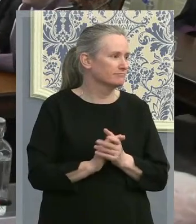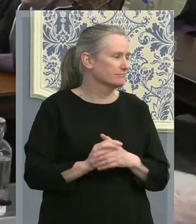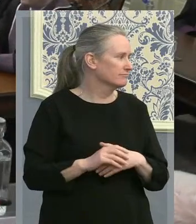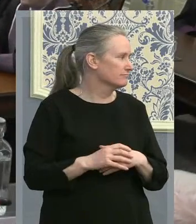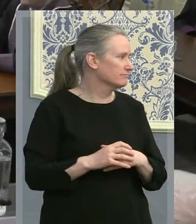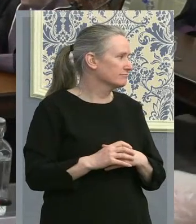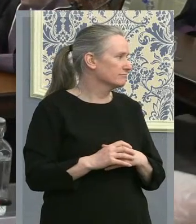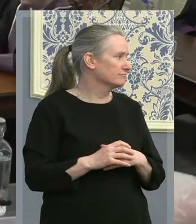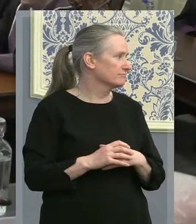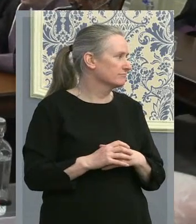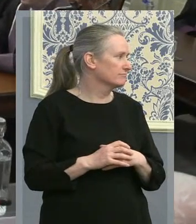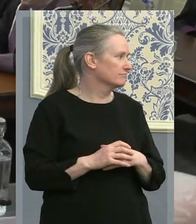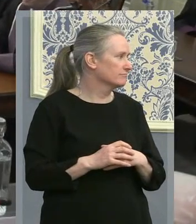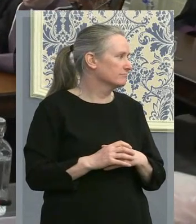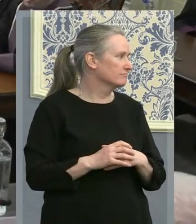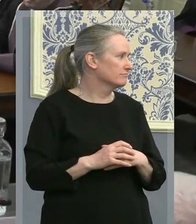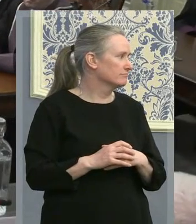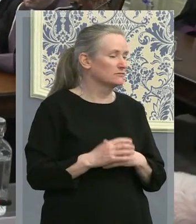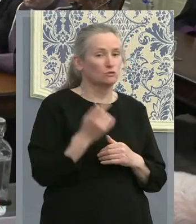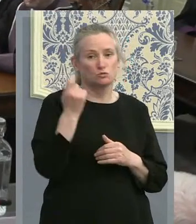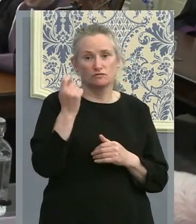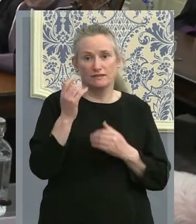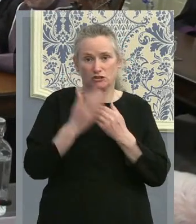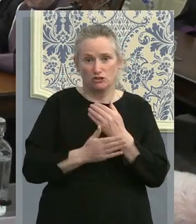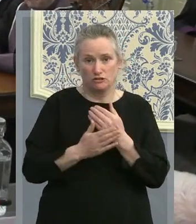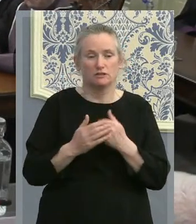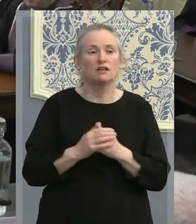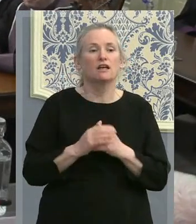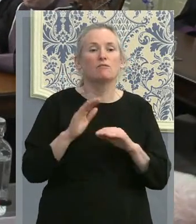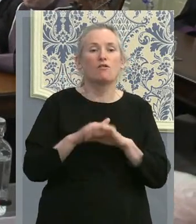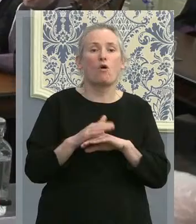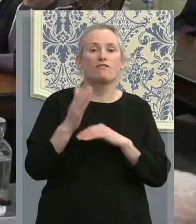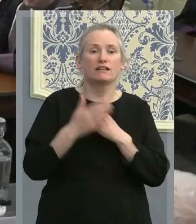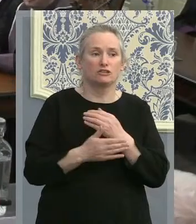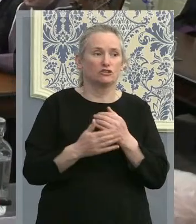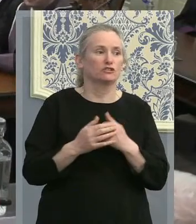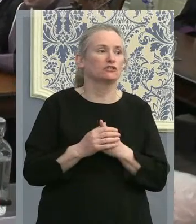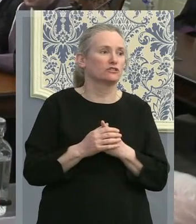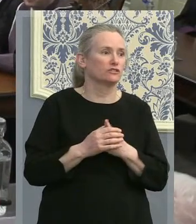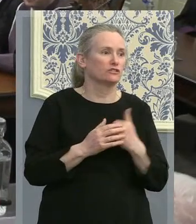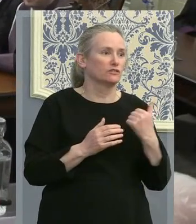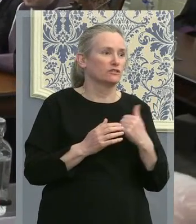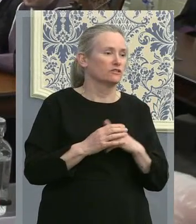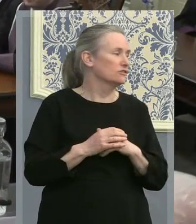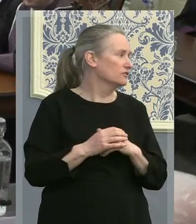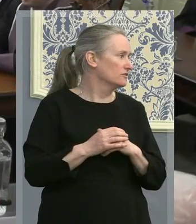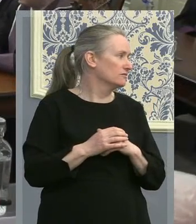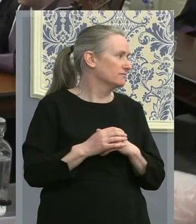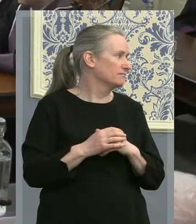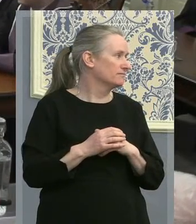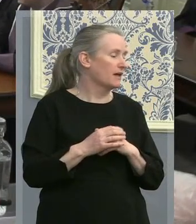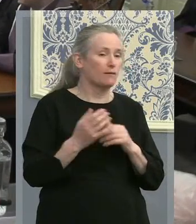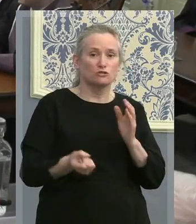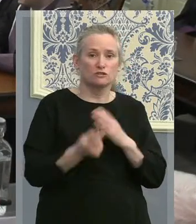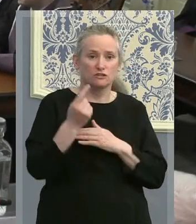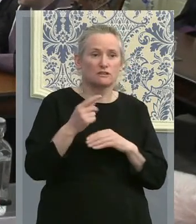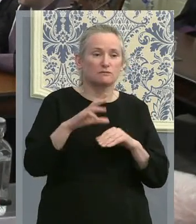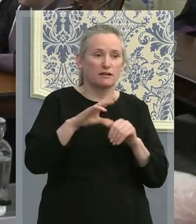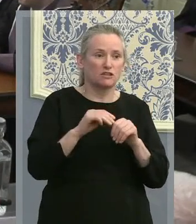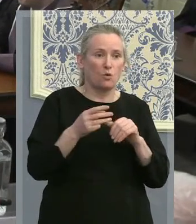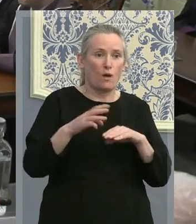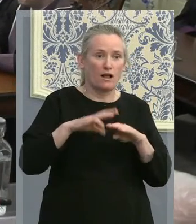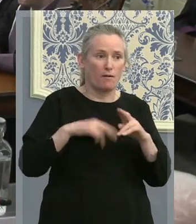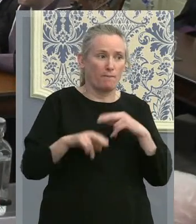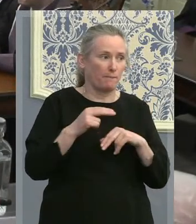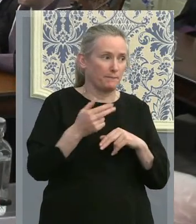Now, we're getting close to the end, so before we do, we have another couple of contributors, and I want to especially welcome my